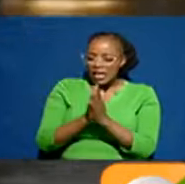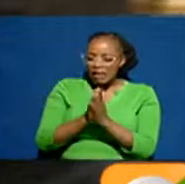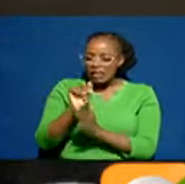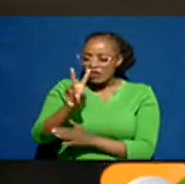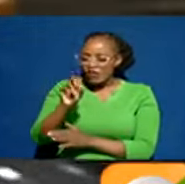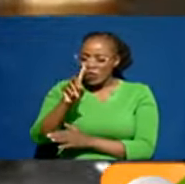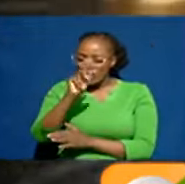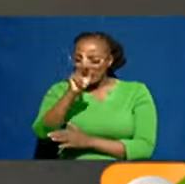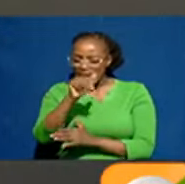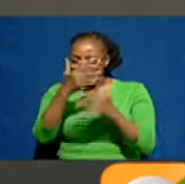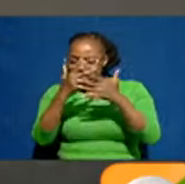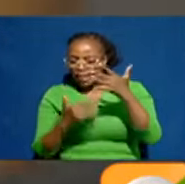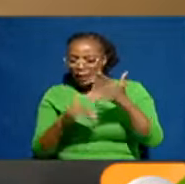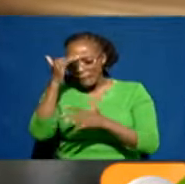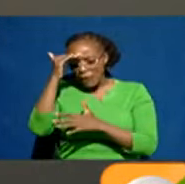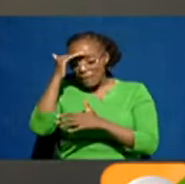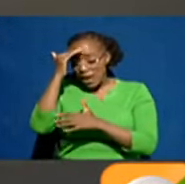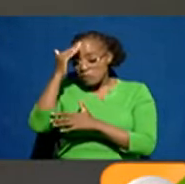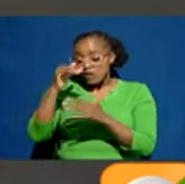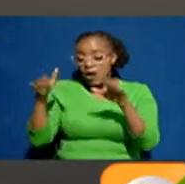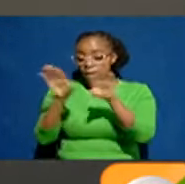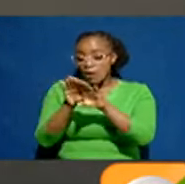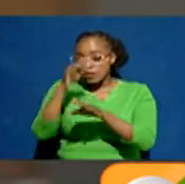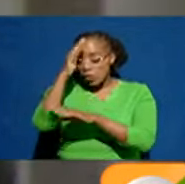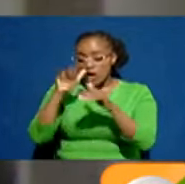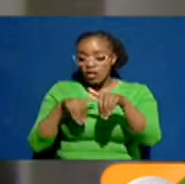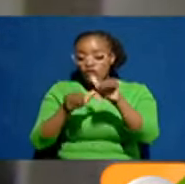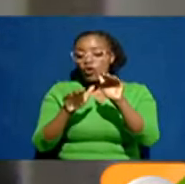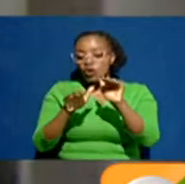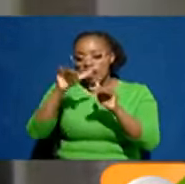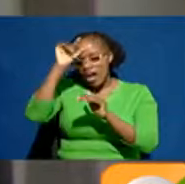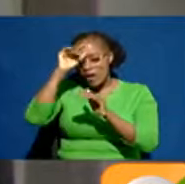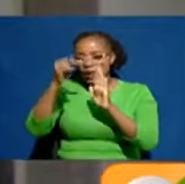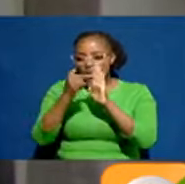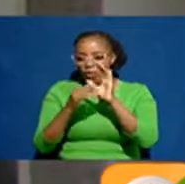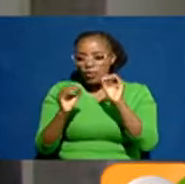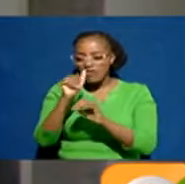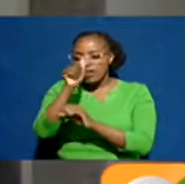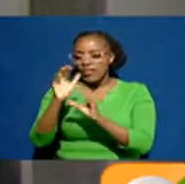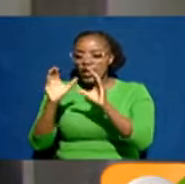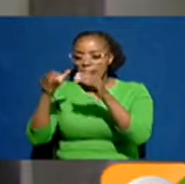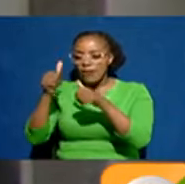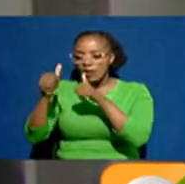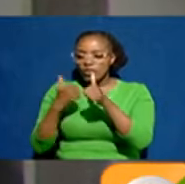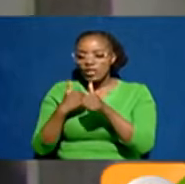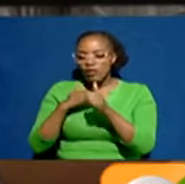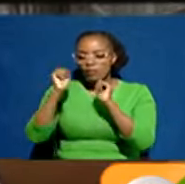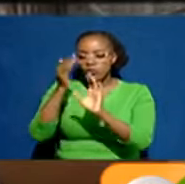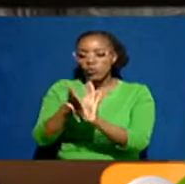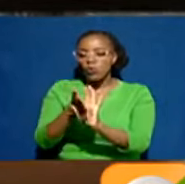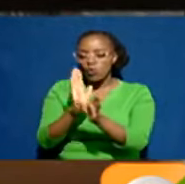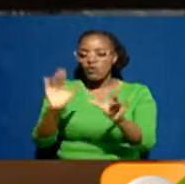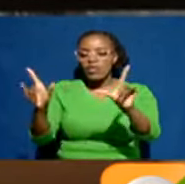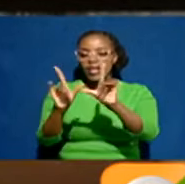remain suspended for failing to comply with the government regulations. Another high-profile distiller that risks withdrawal of